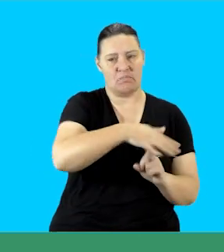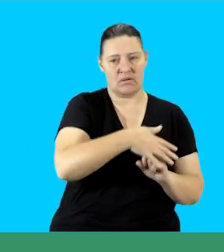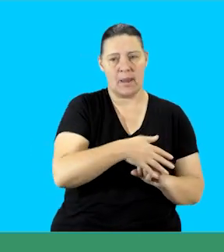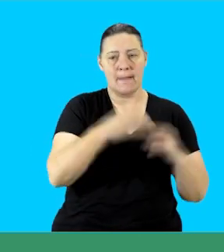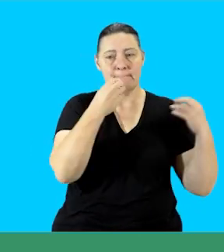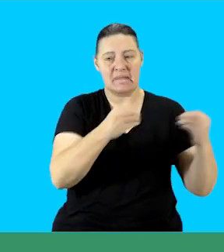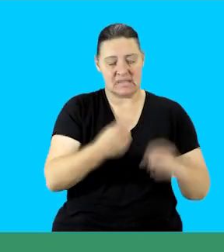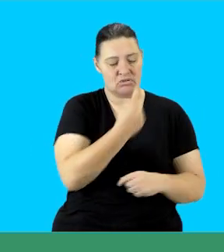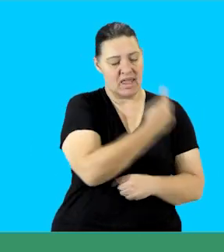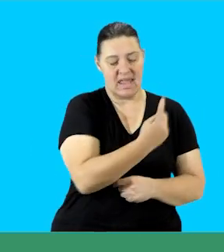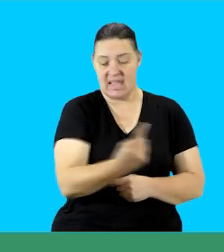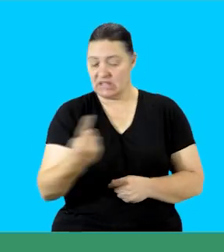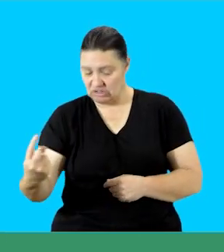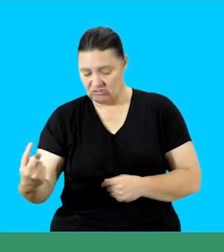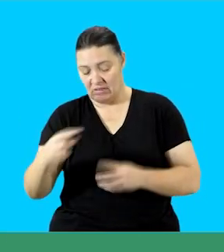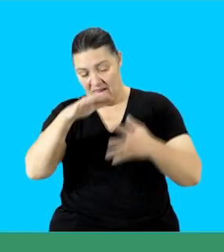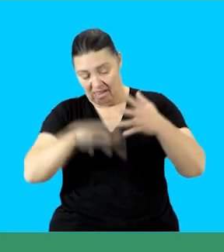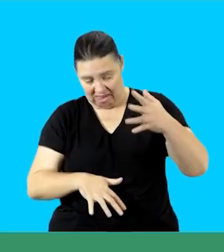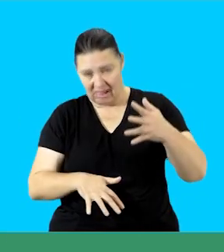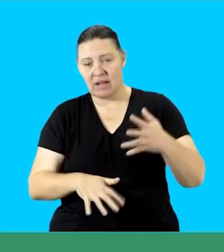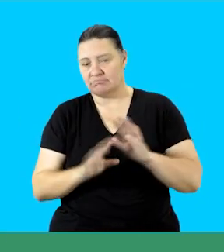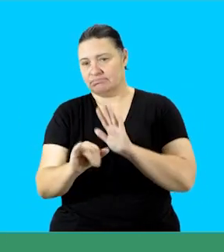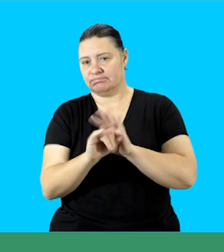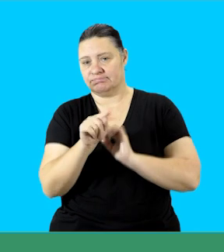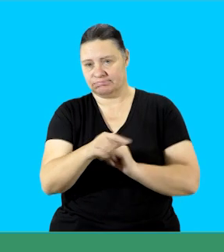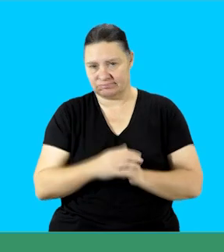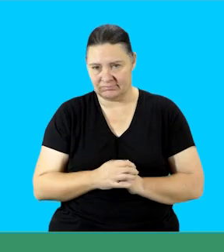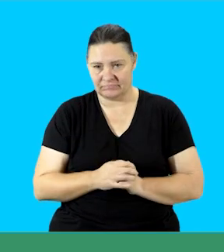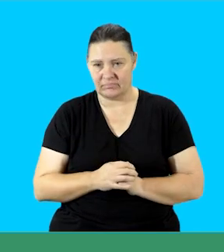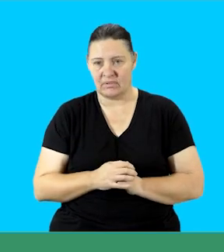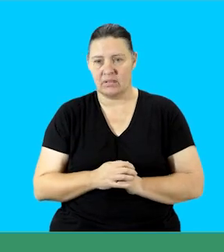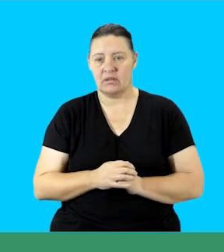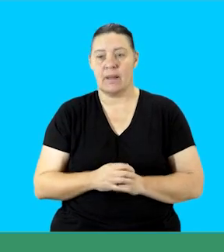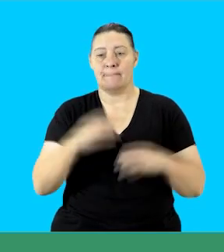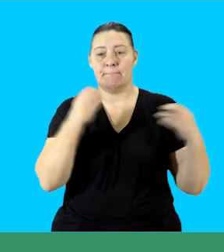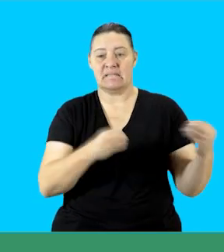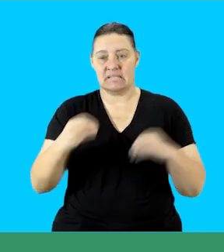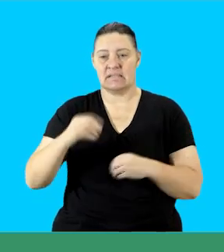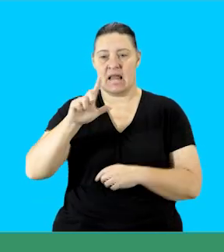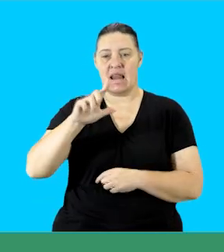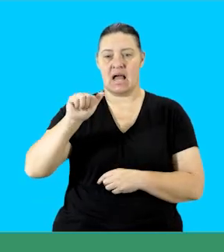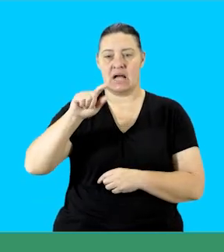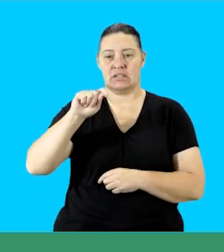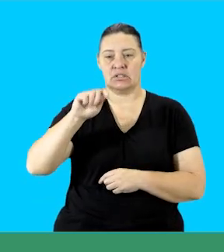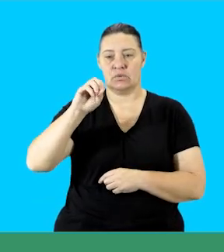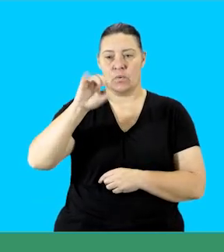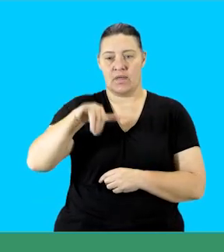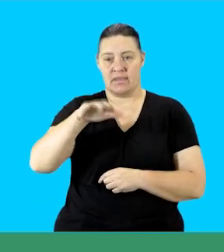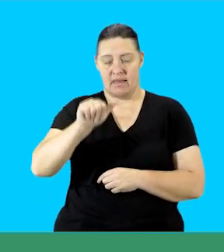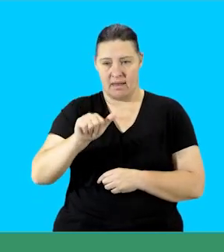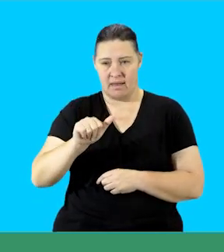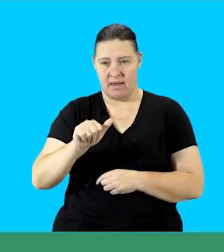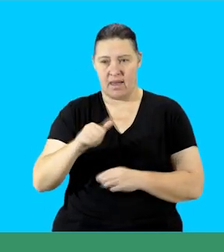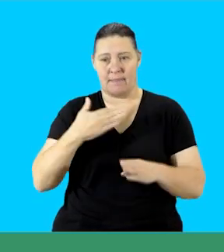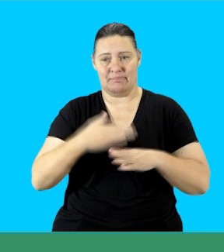in each statement below. The management of Latoya Enterprises does not